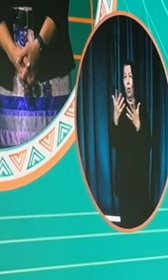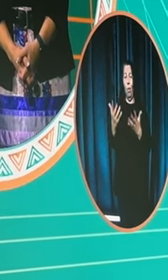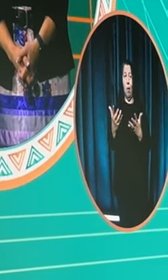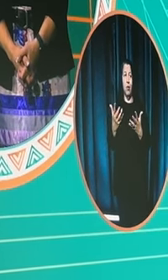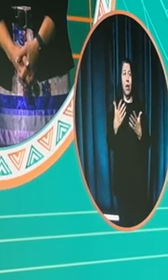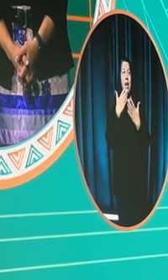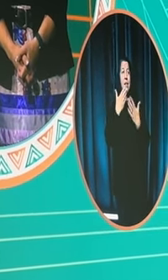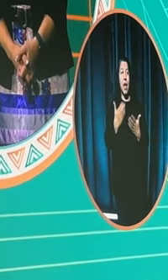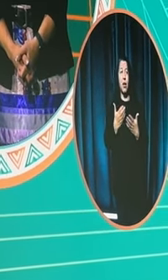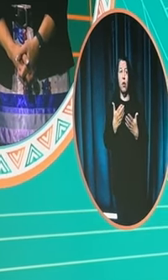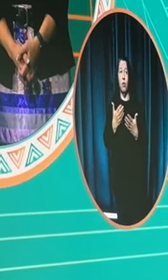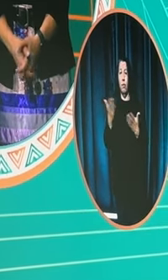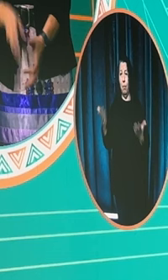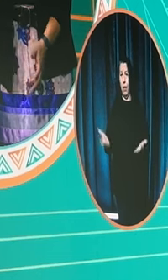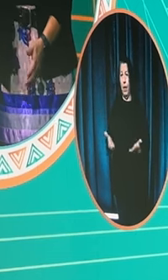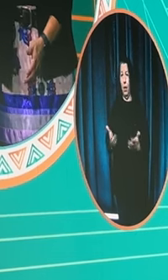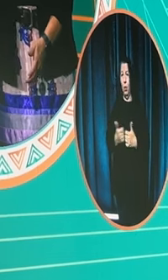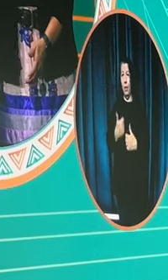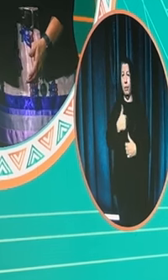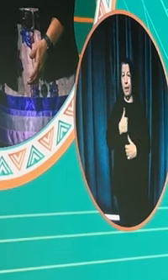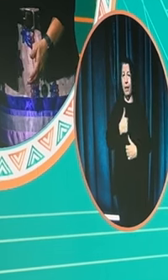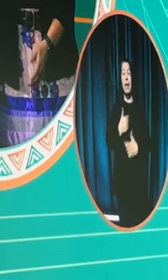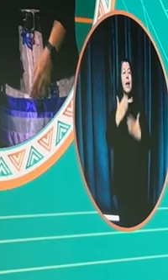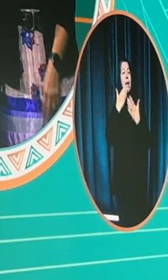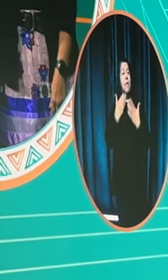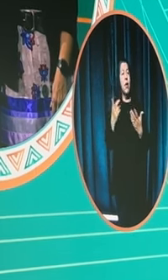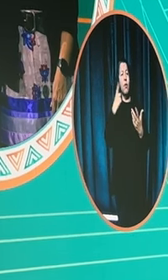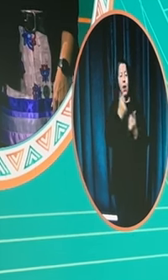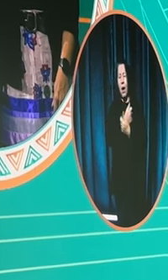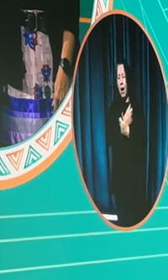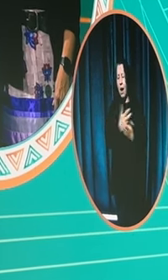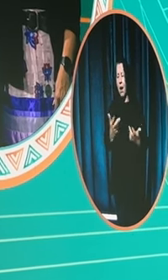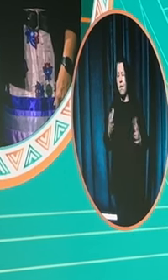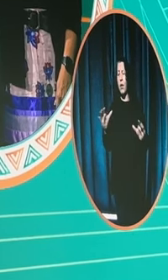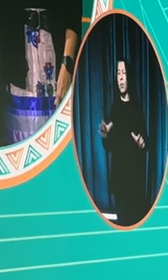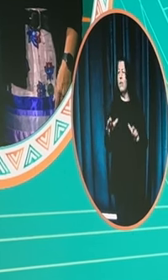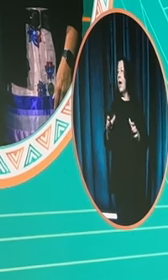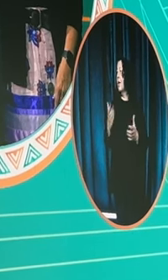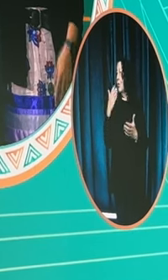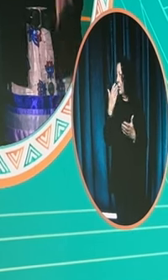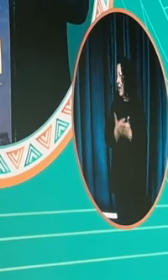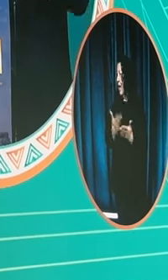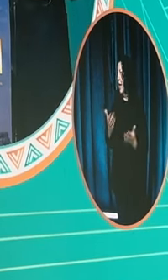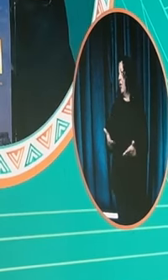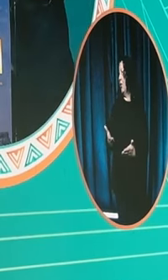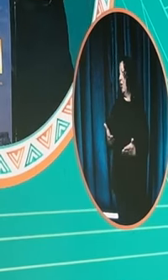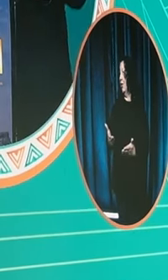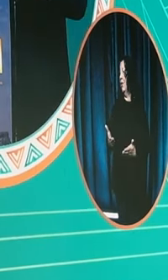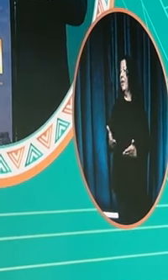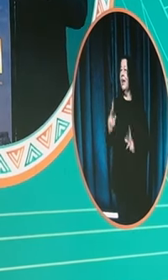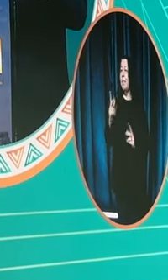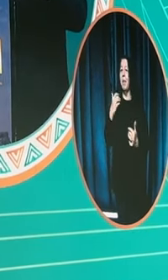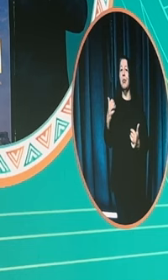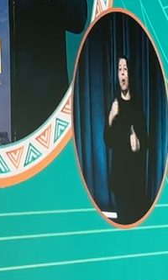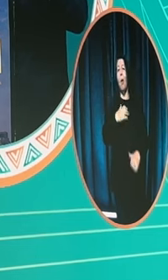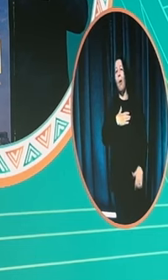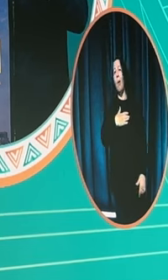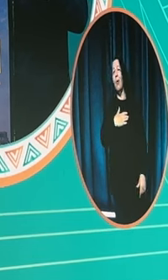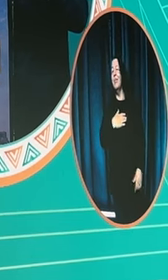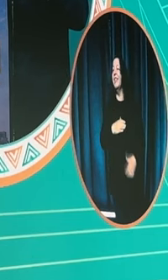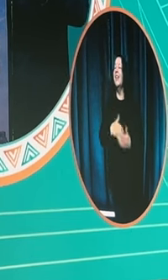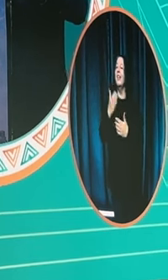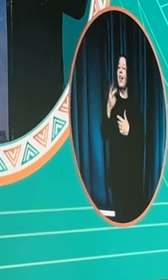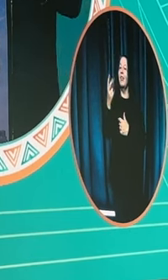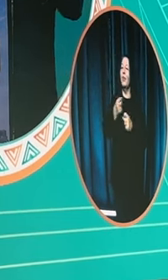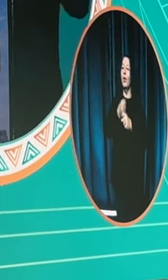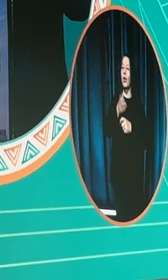Thank you for being here. And thank you for everything we've done to get here. And the next 2 years are going to be a challenge.